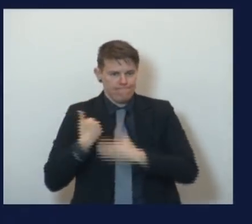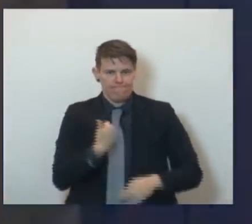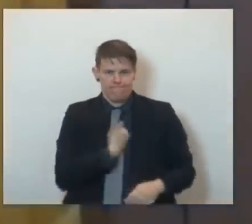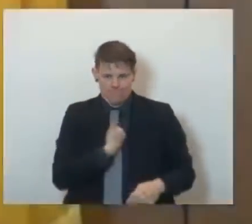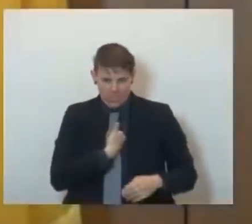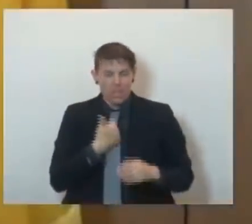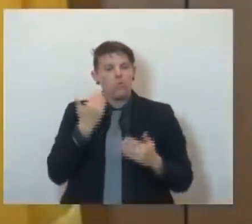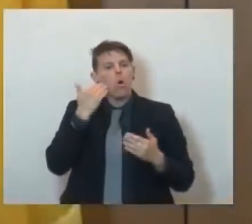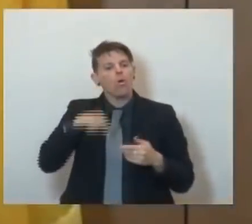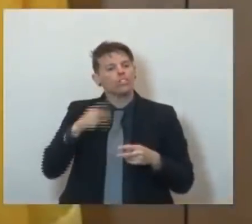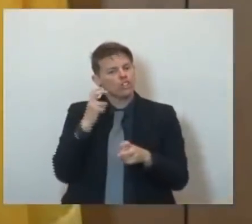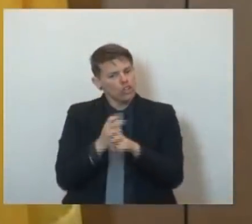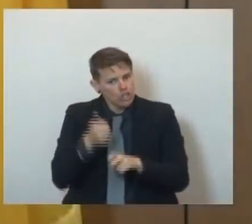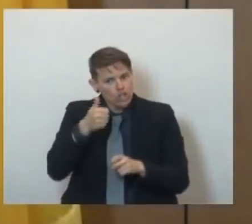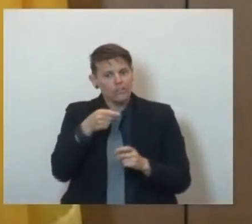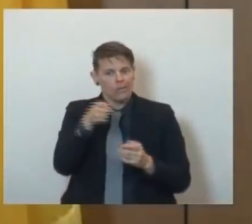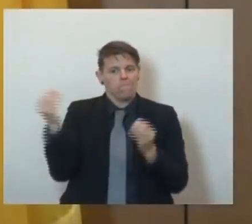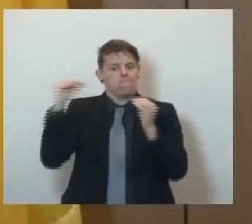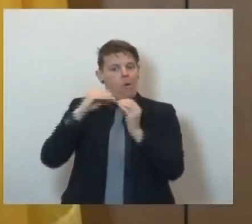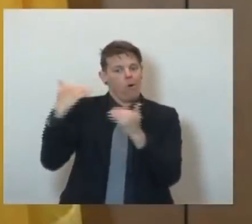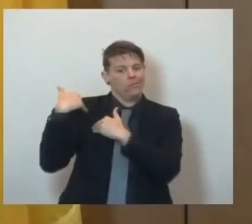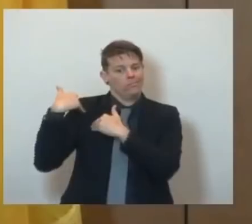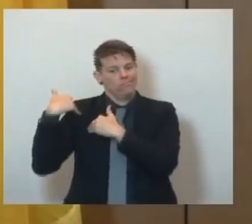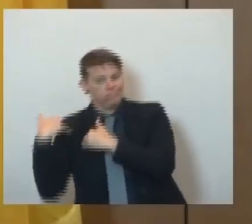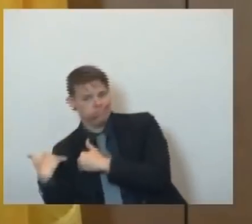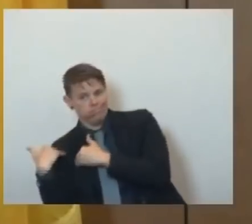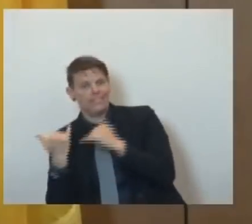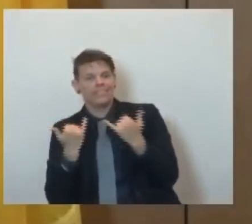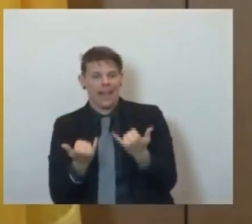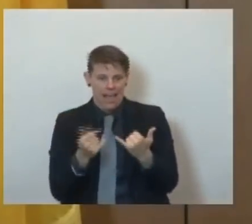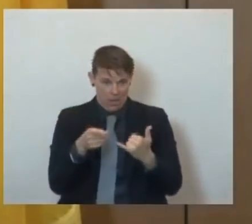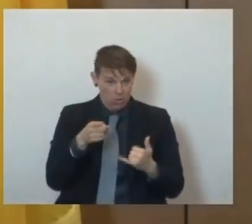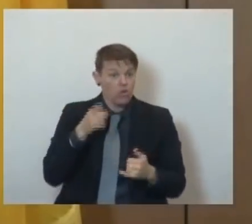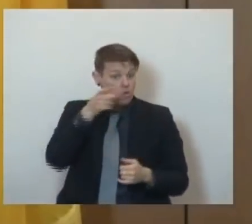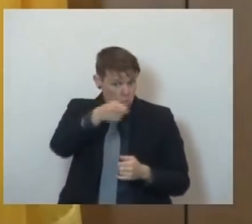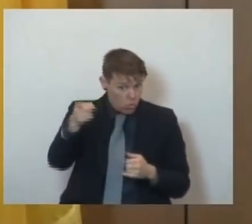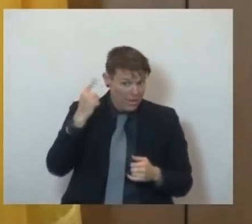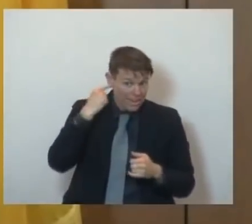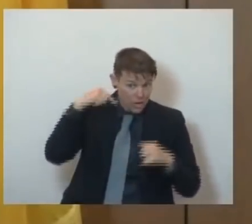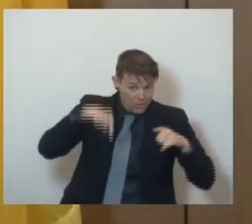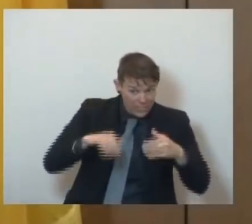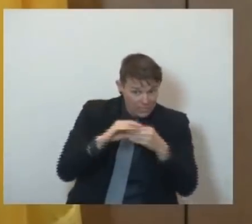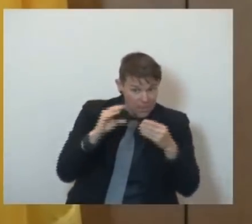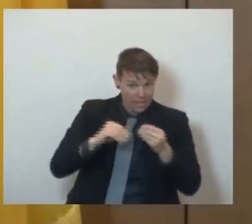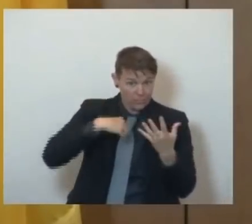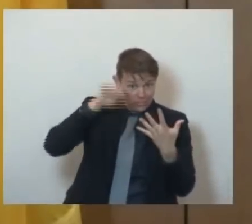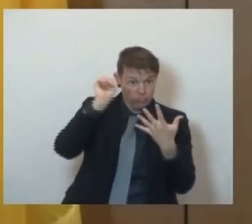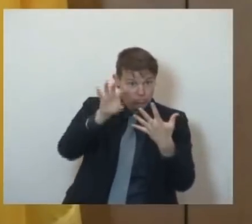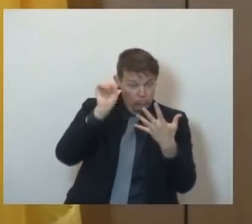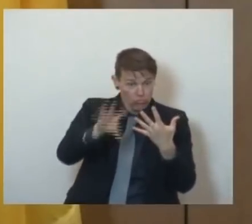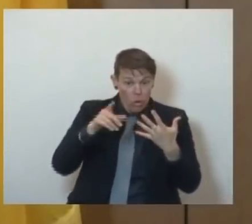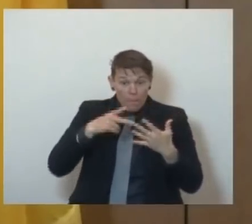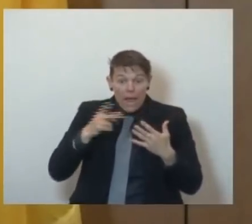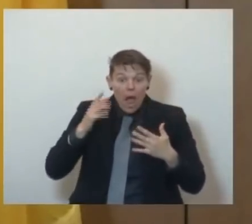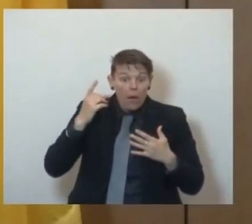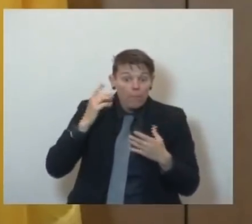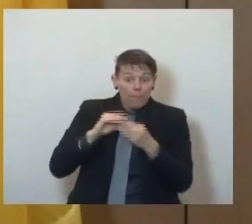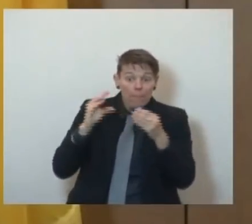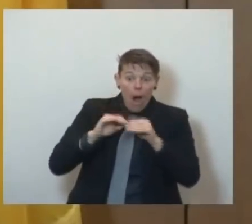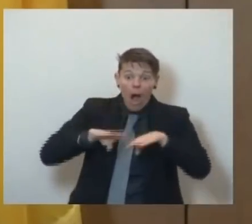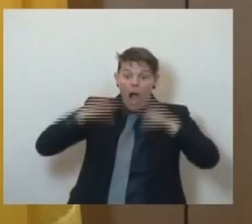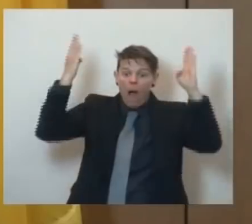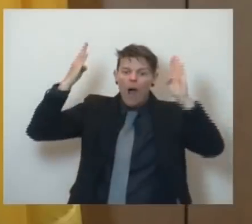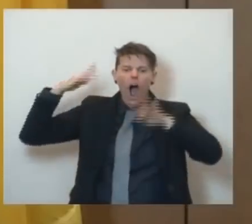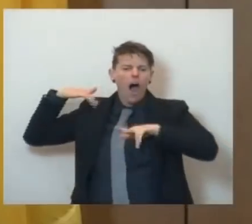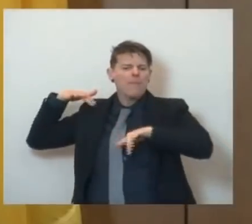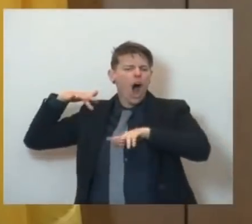watch what's going on around the country, are hearing that message. They hear, we're open. They don't hear that you have a higher burden